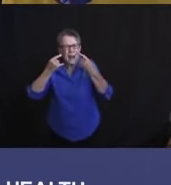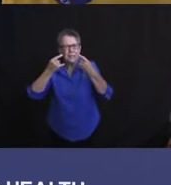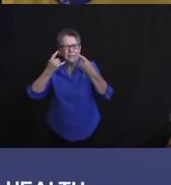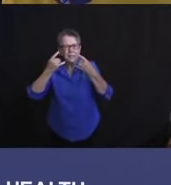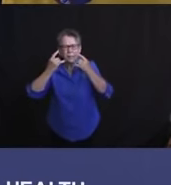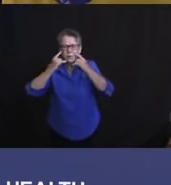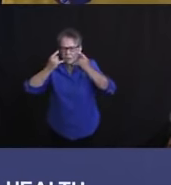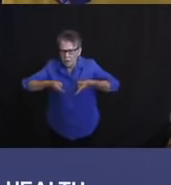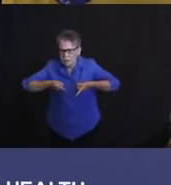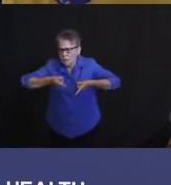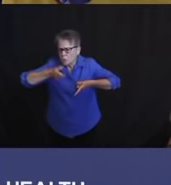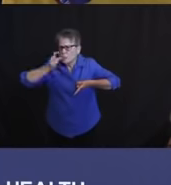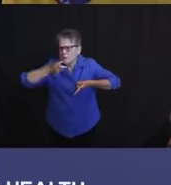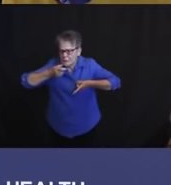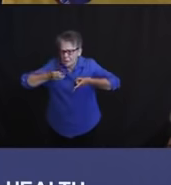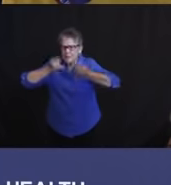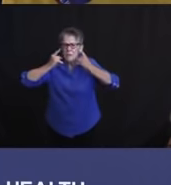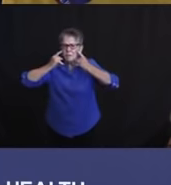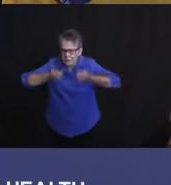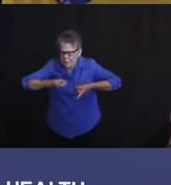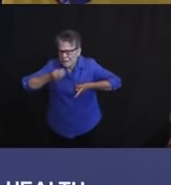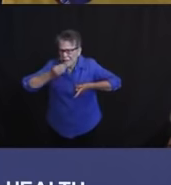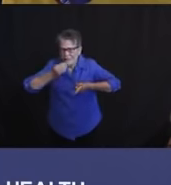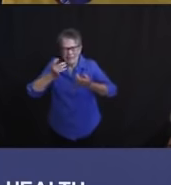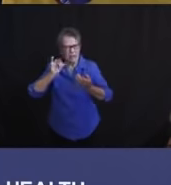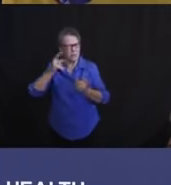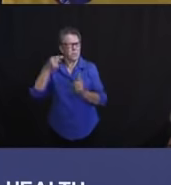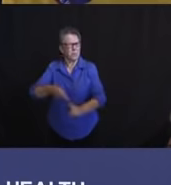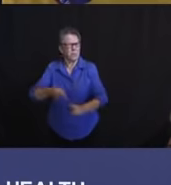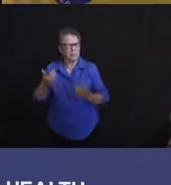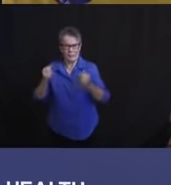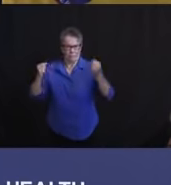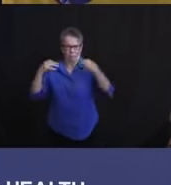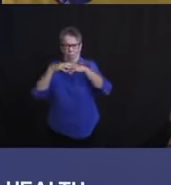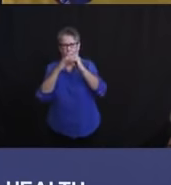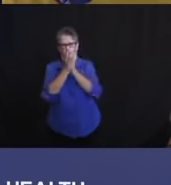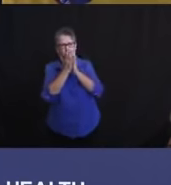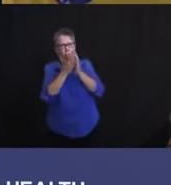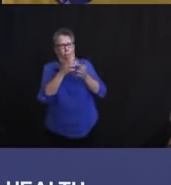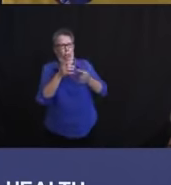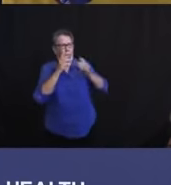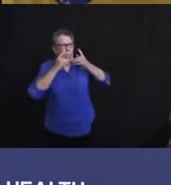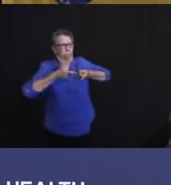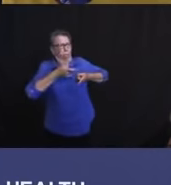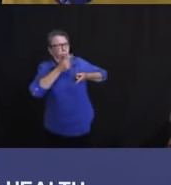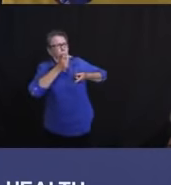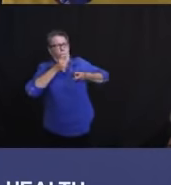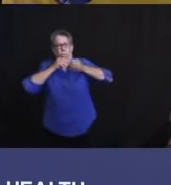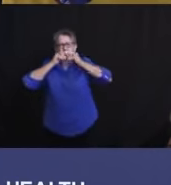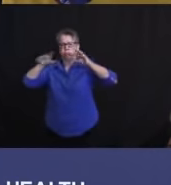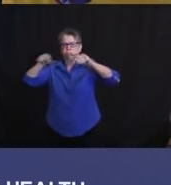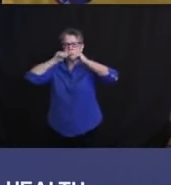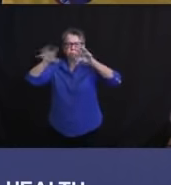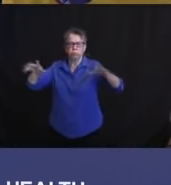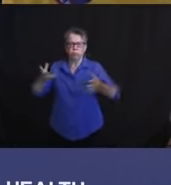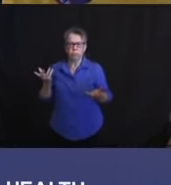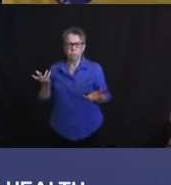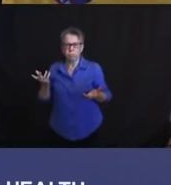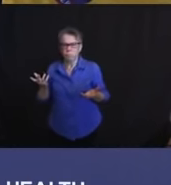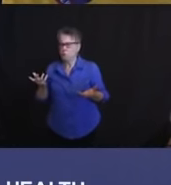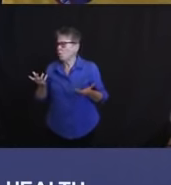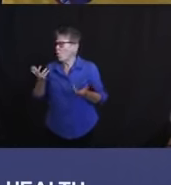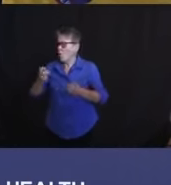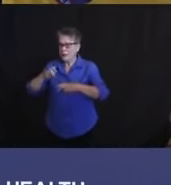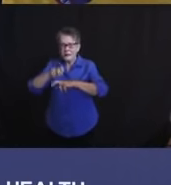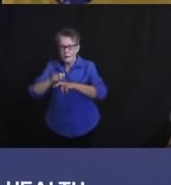of indoors, sedentary, too often than not close proximity, and lack of ventilation, and the one that we don't